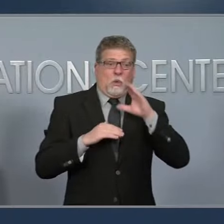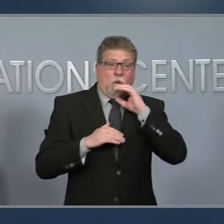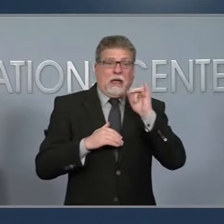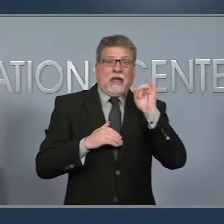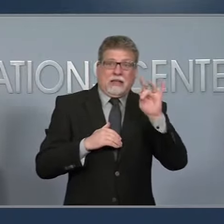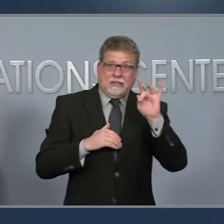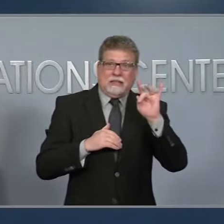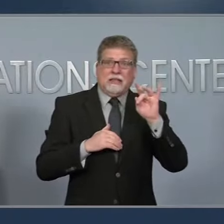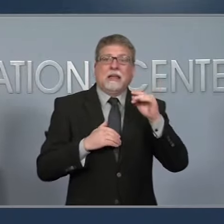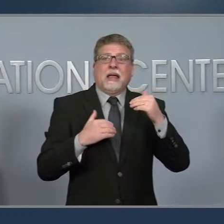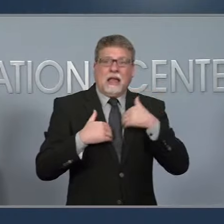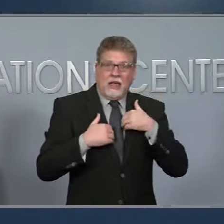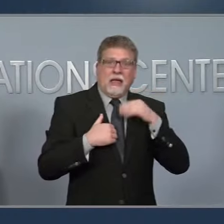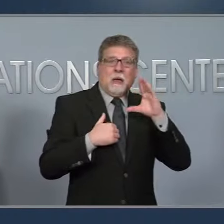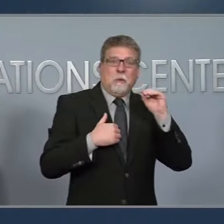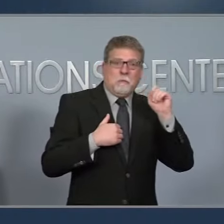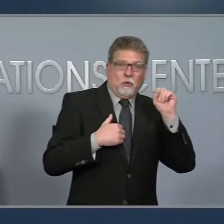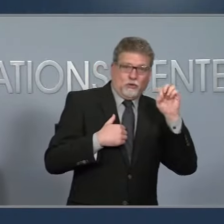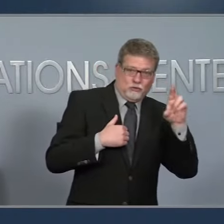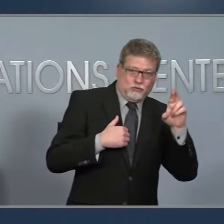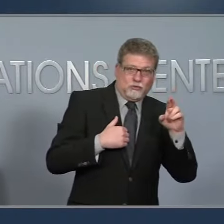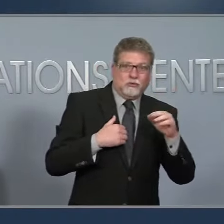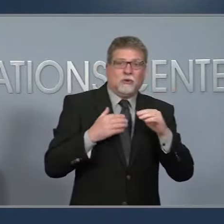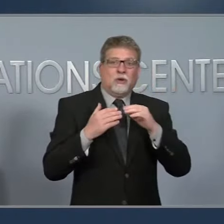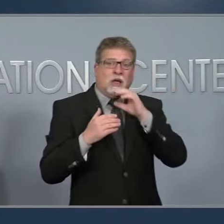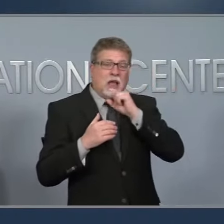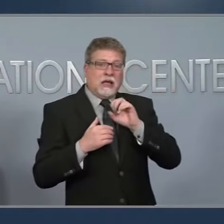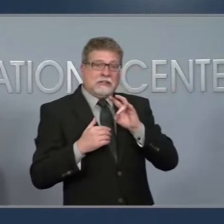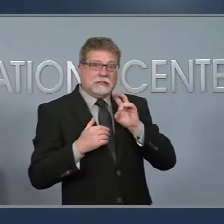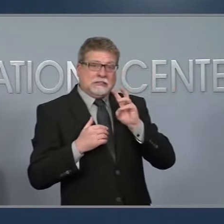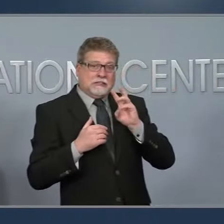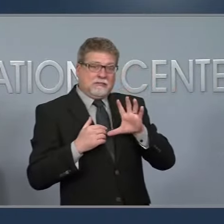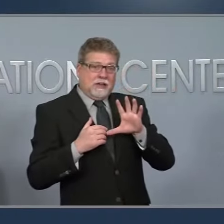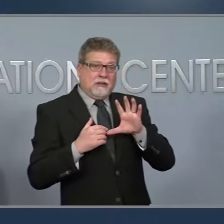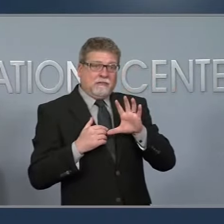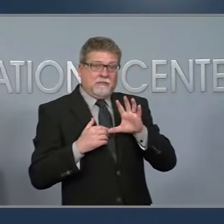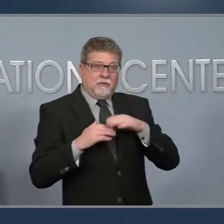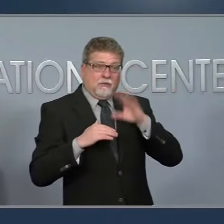dose. For those 65 and older, that's 70%.